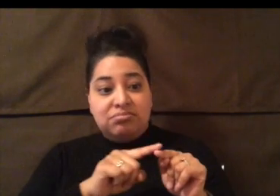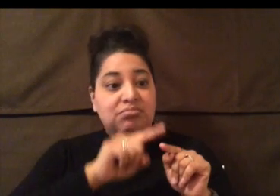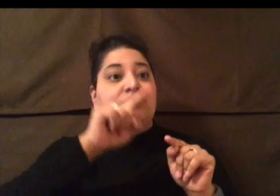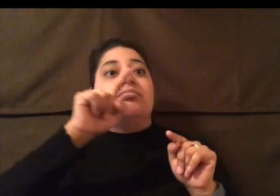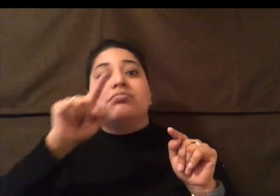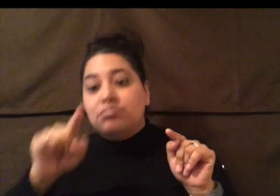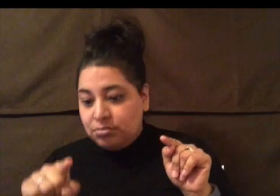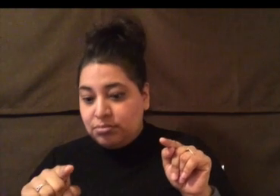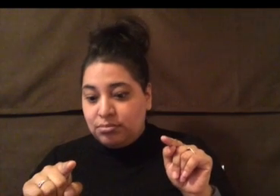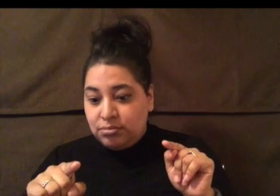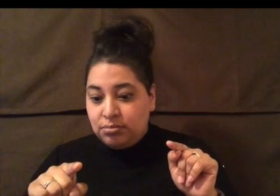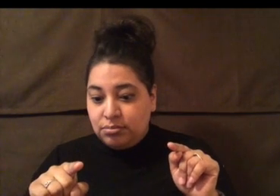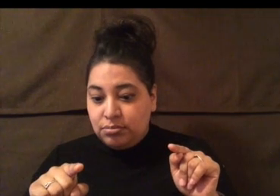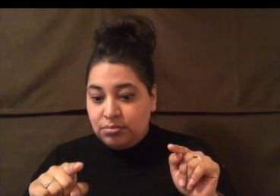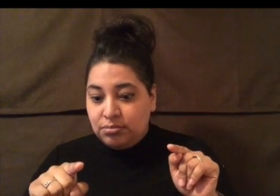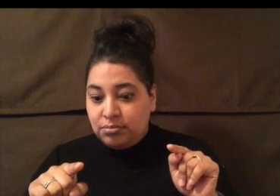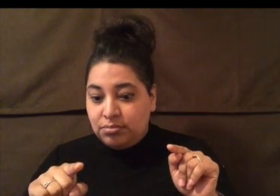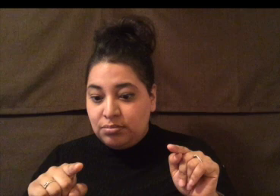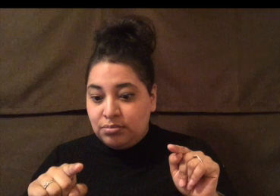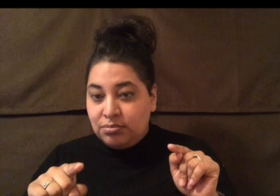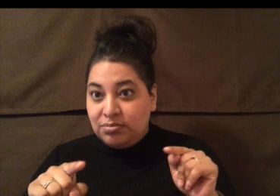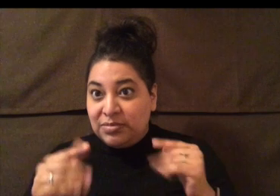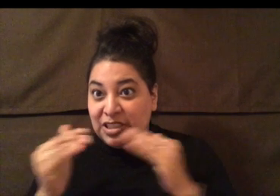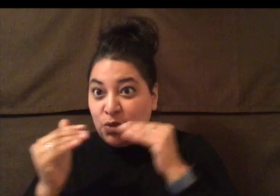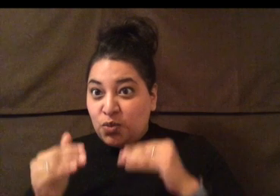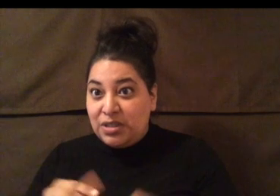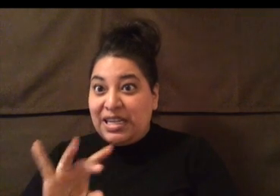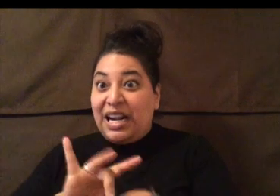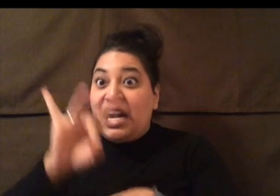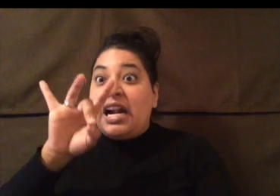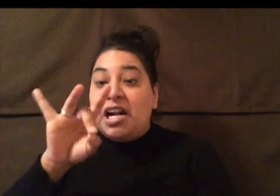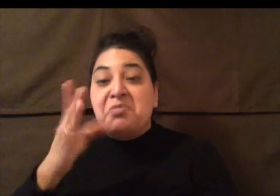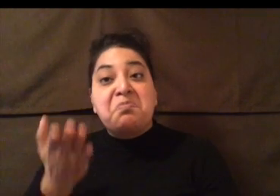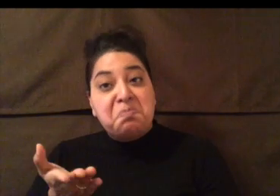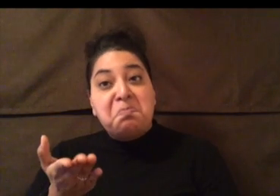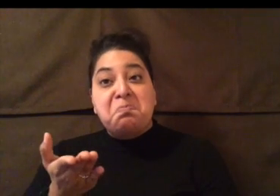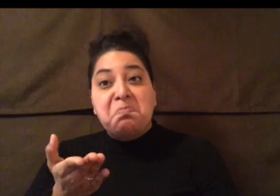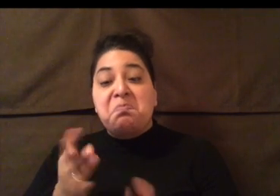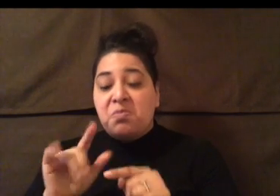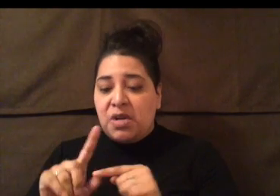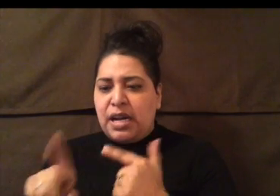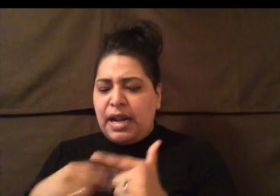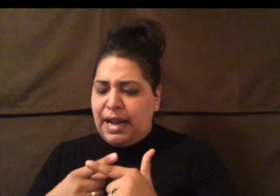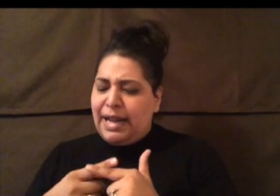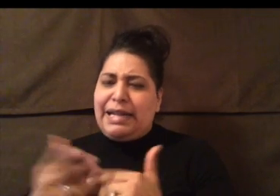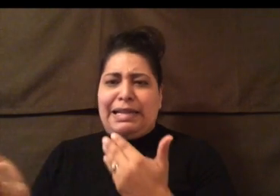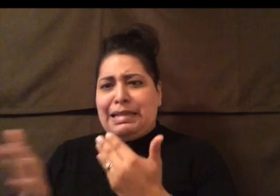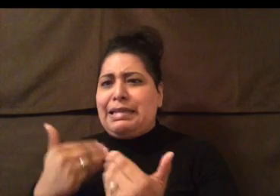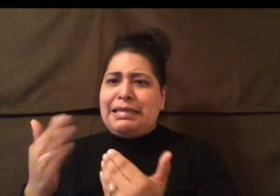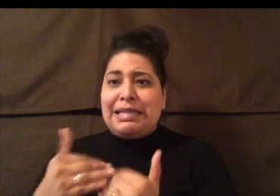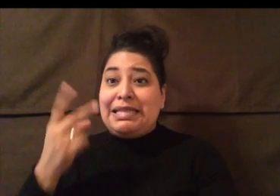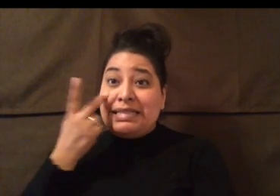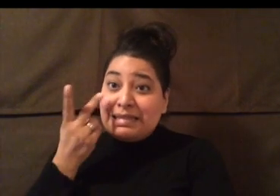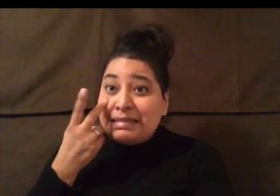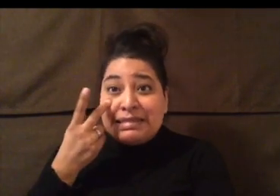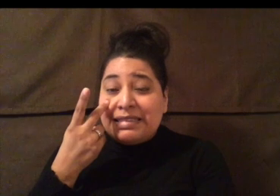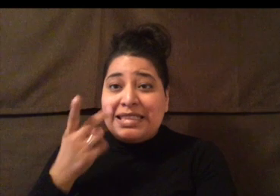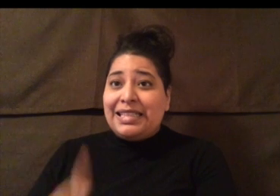o'clock. And then I can take my 7 o'clock and add another hour to that,